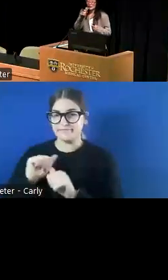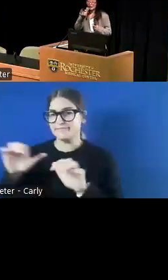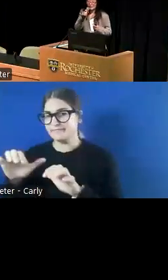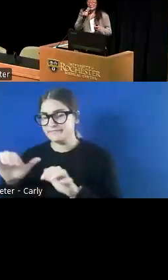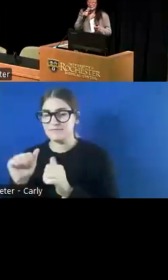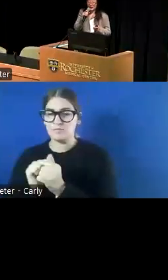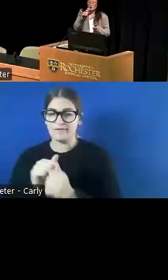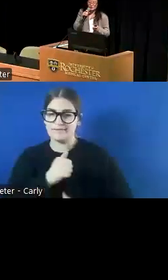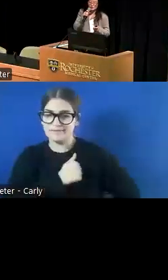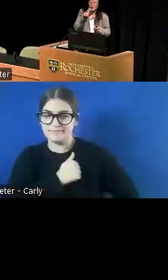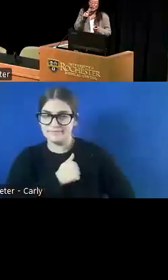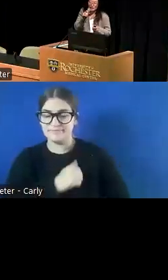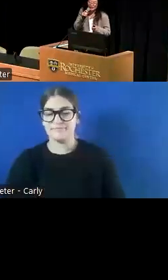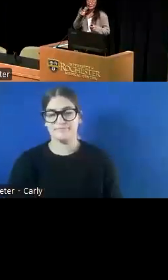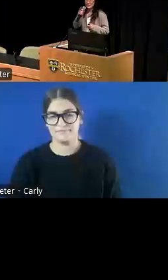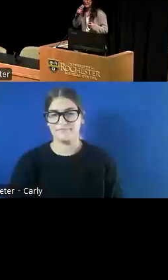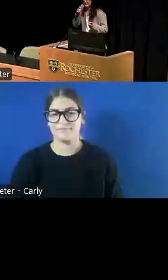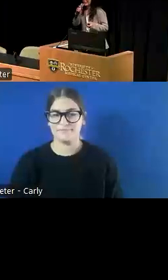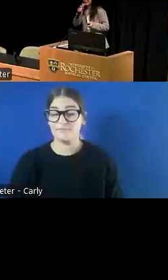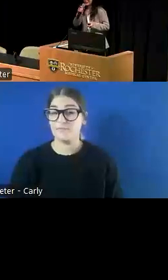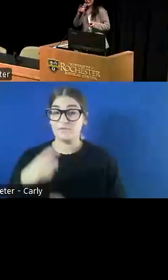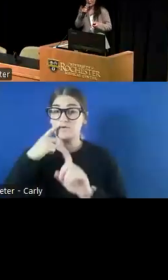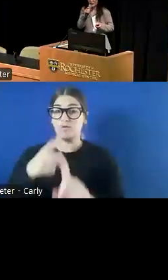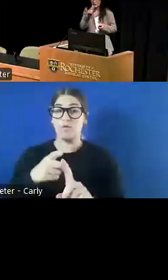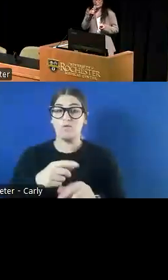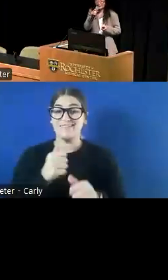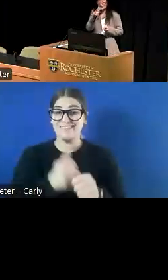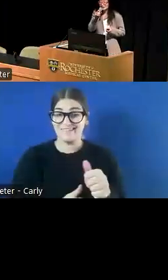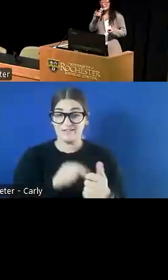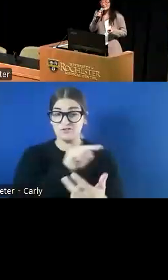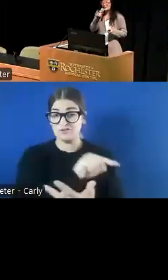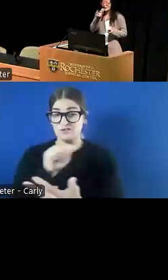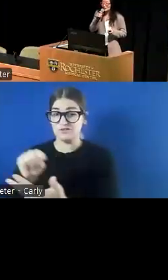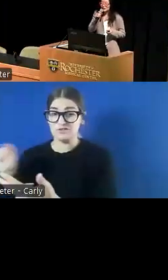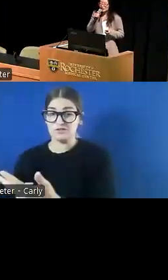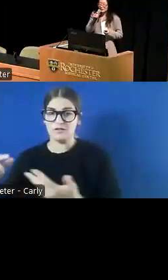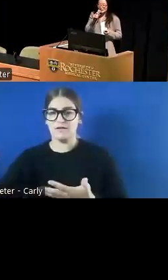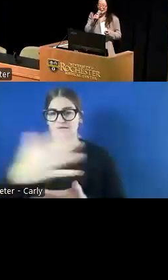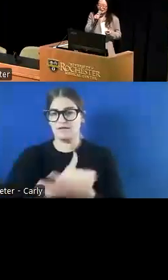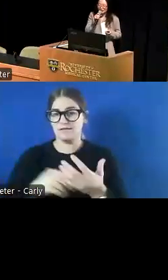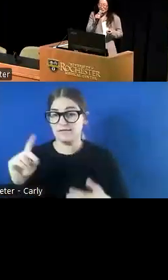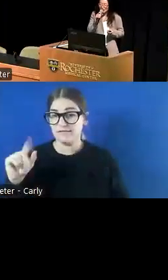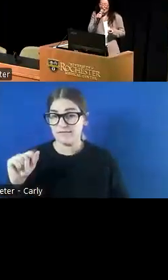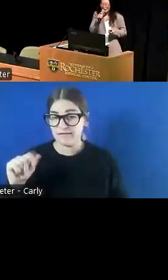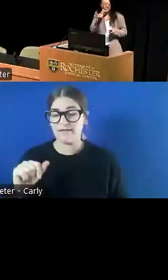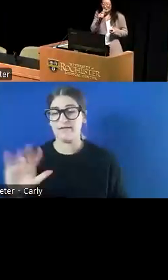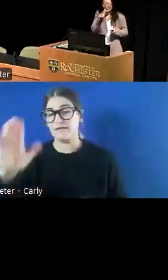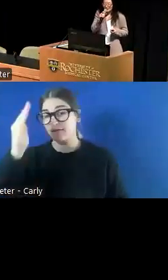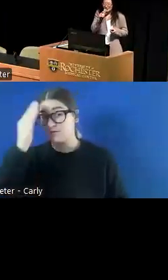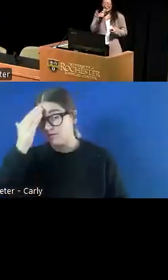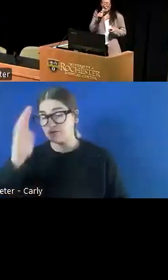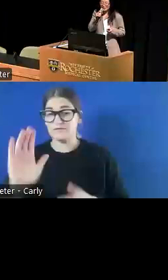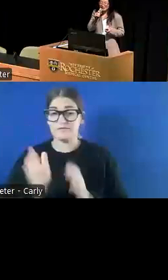we plan to collect the same data on the military chaplain's knowledge, skills, and attitude on